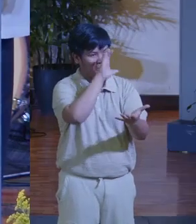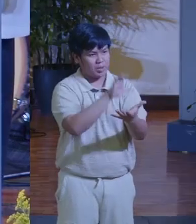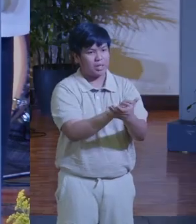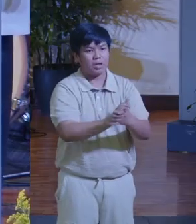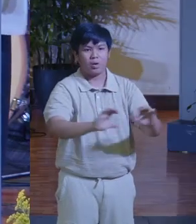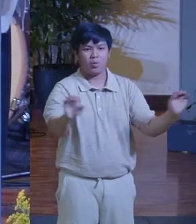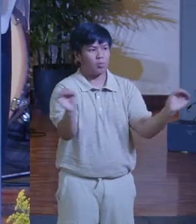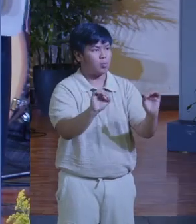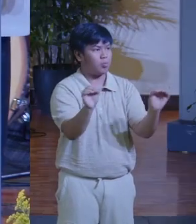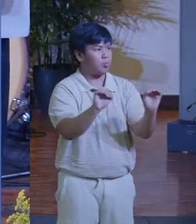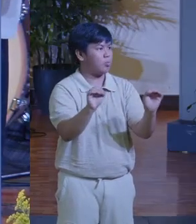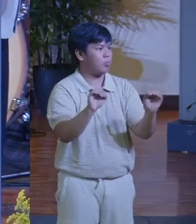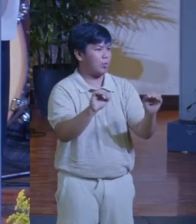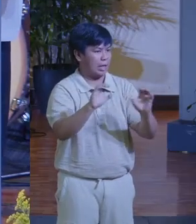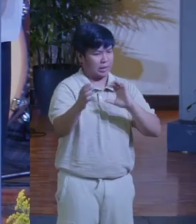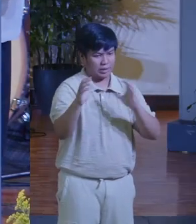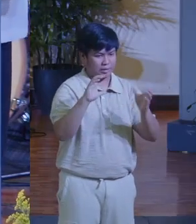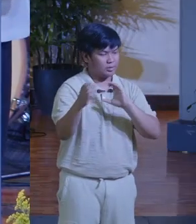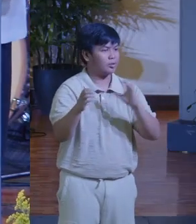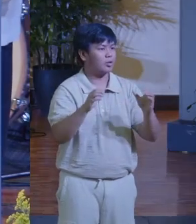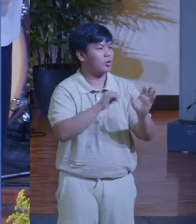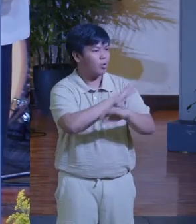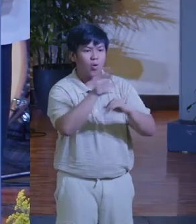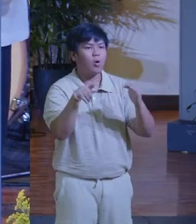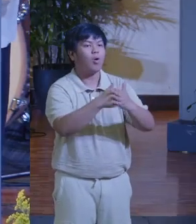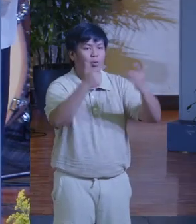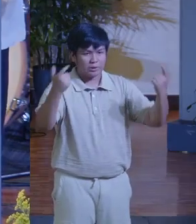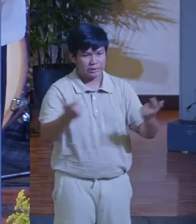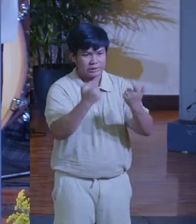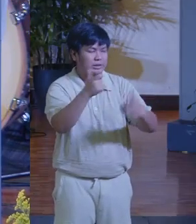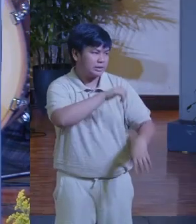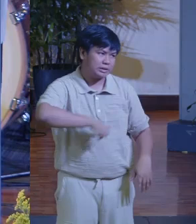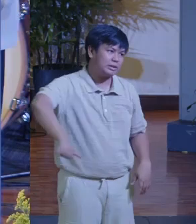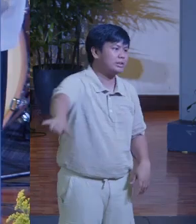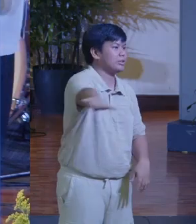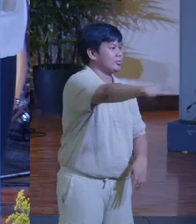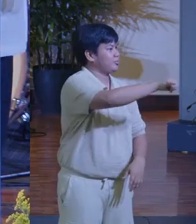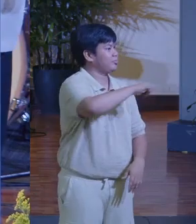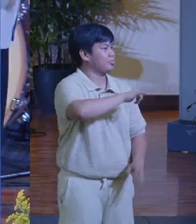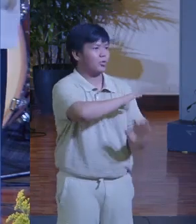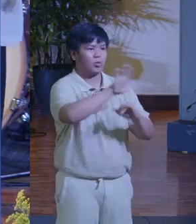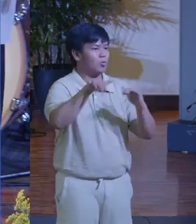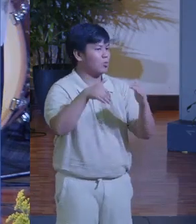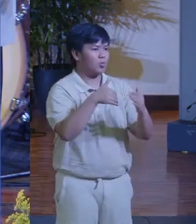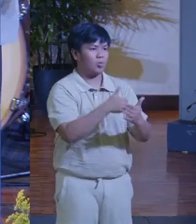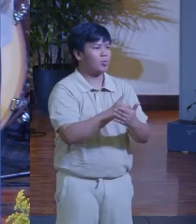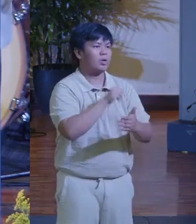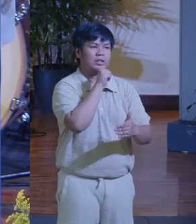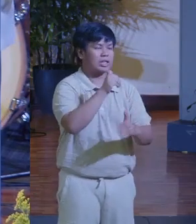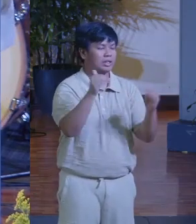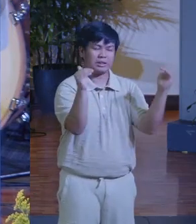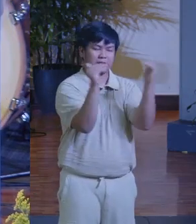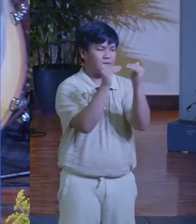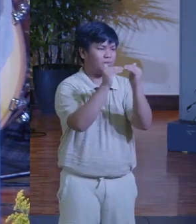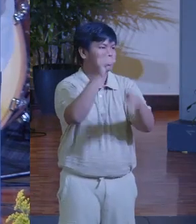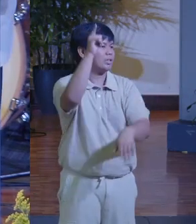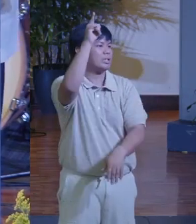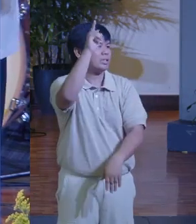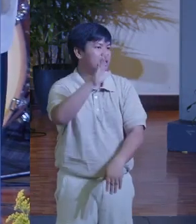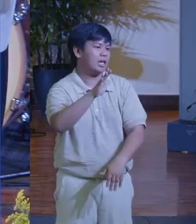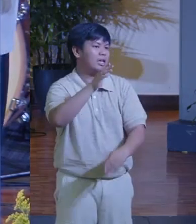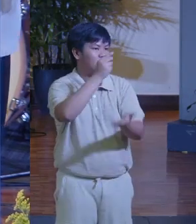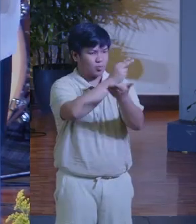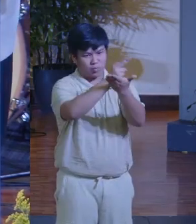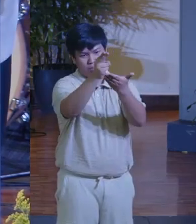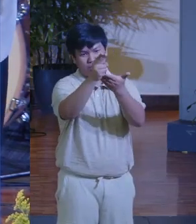is no distinction, for all have sinned and fall short of the glory of God, and are justified